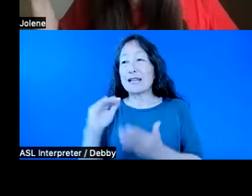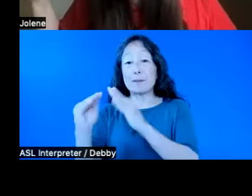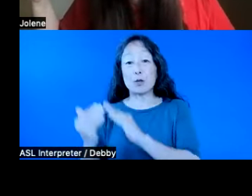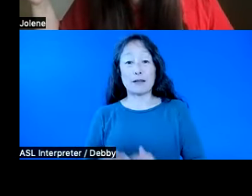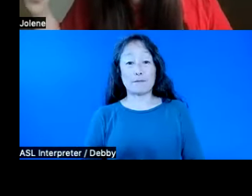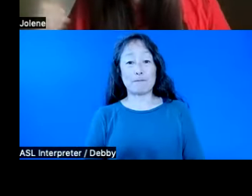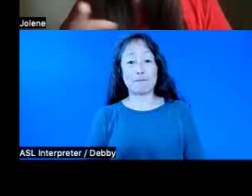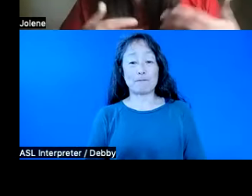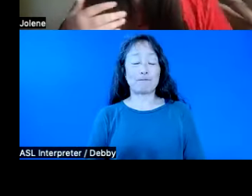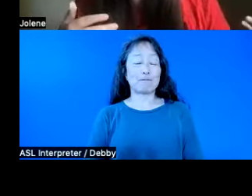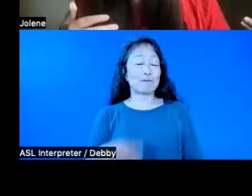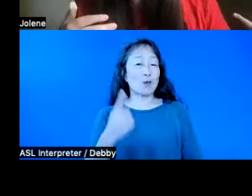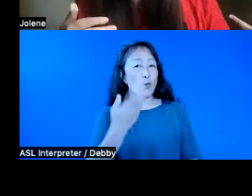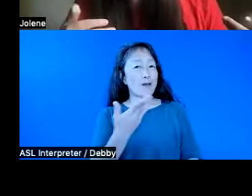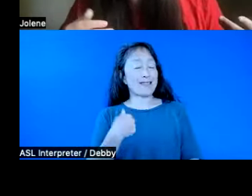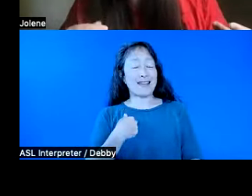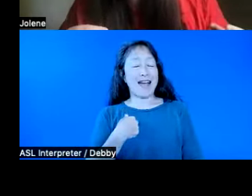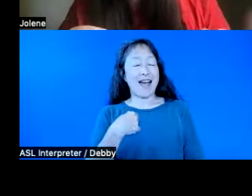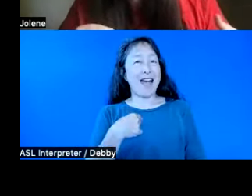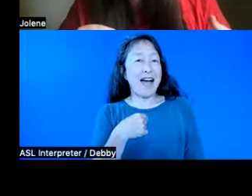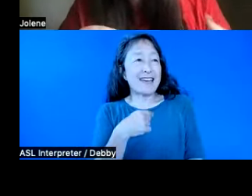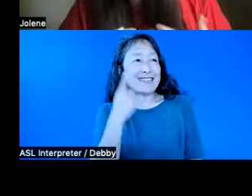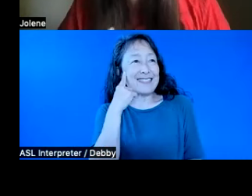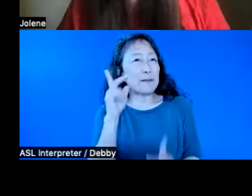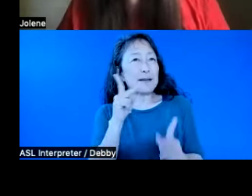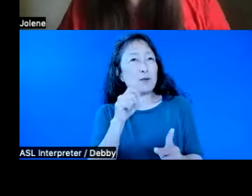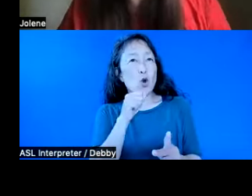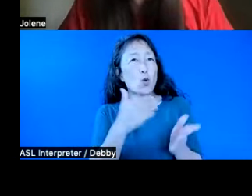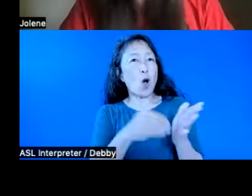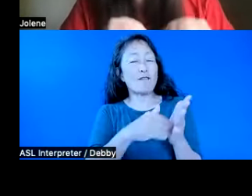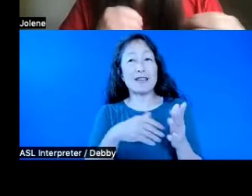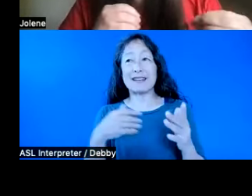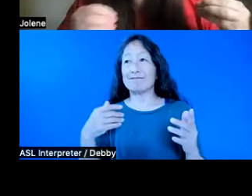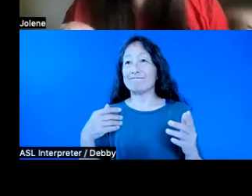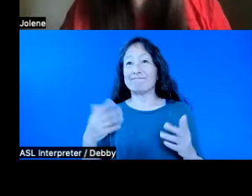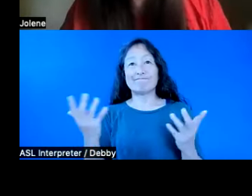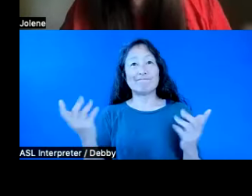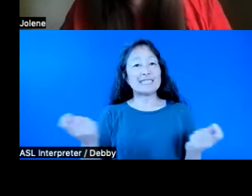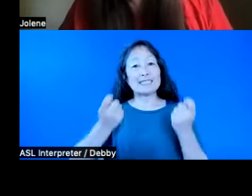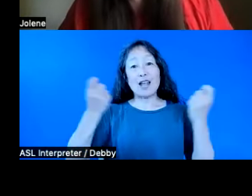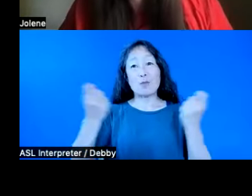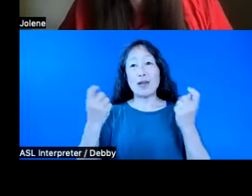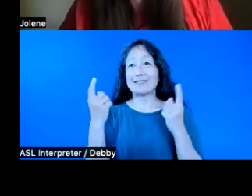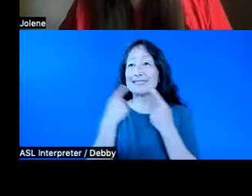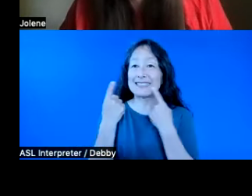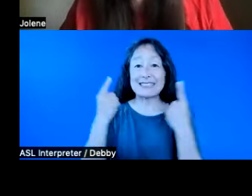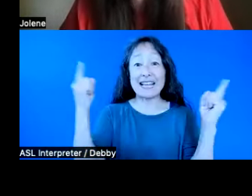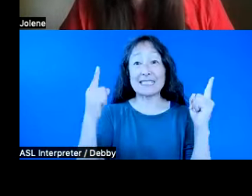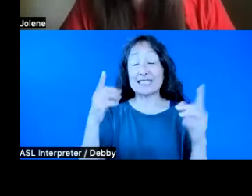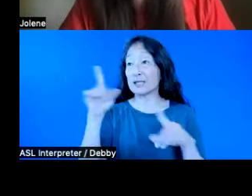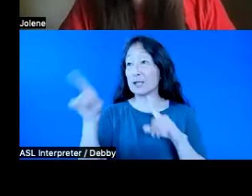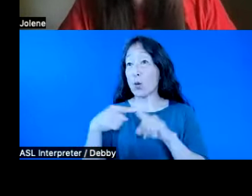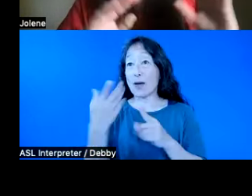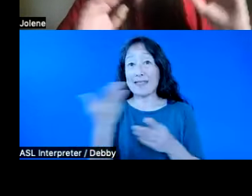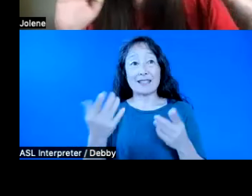do enough is support those shared successes. So when things go right, when there are bits of joy, when you are seeing